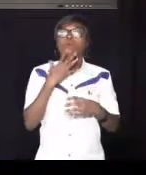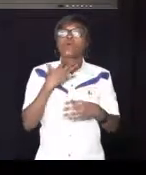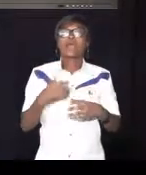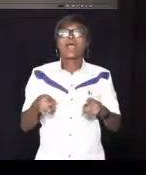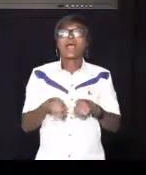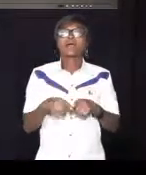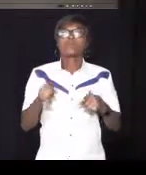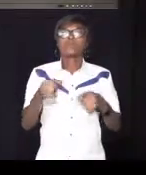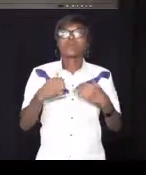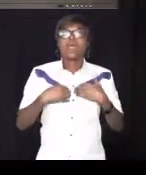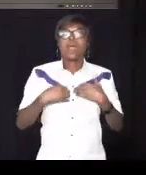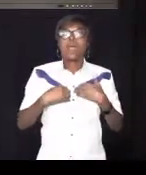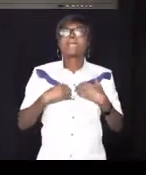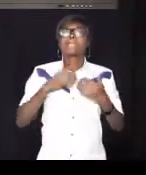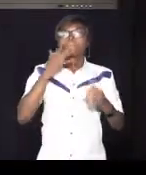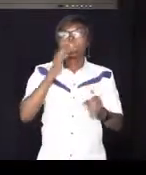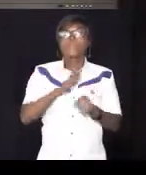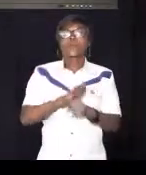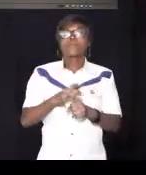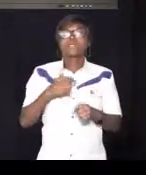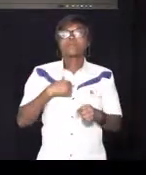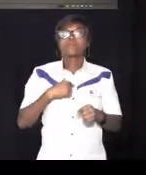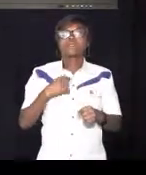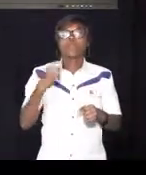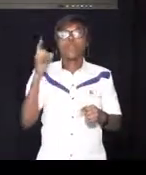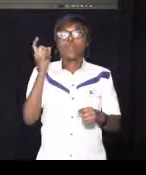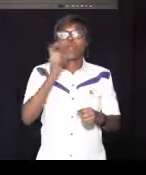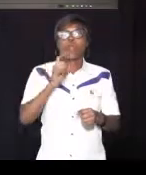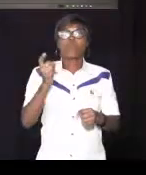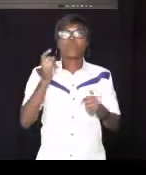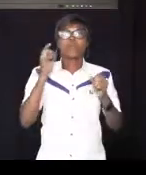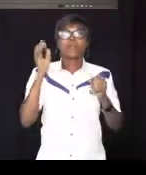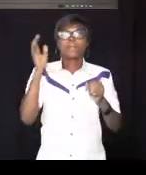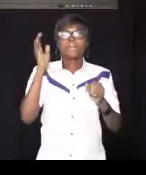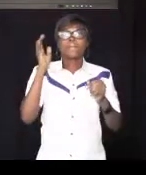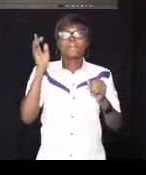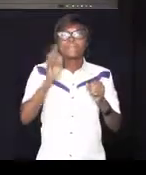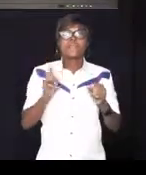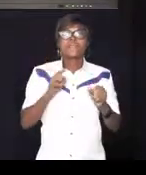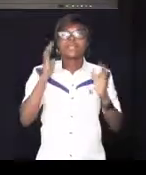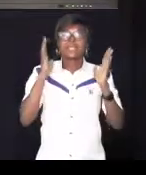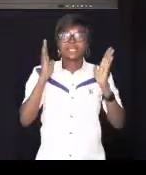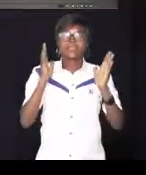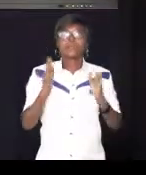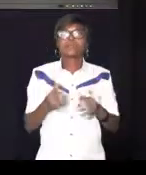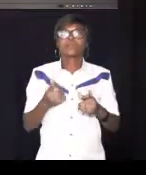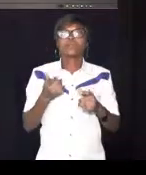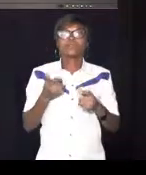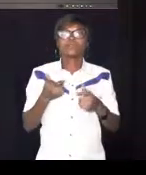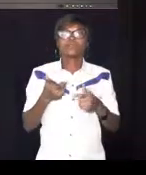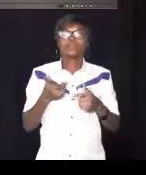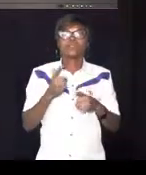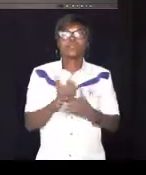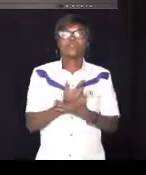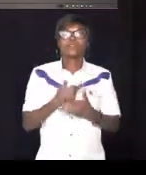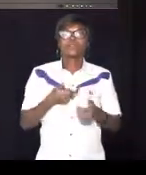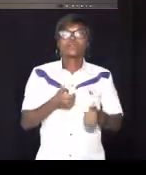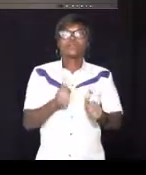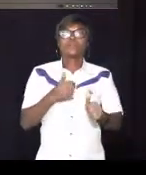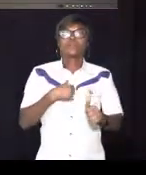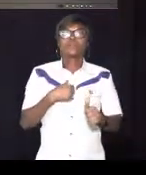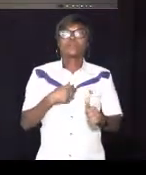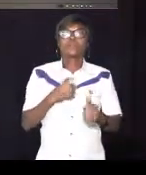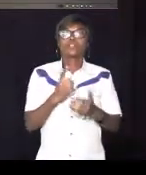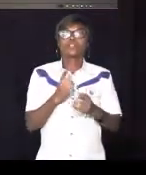but as you have promised 100% attention, just listen. You will understand what we want to discuss in today's